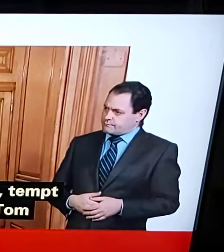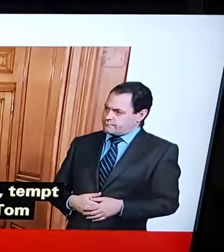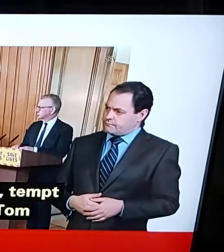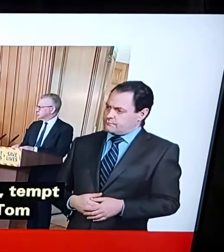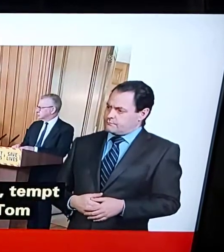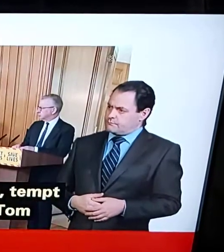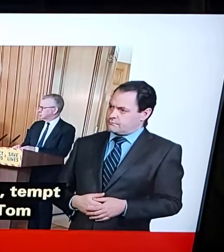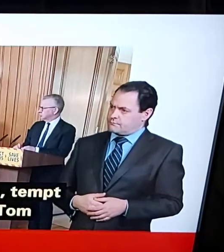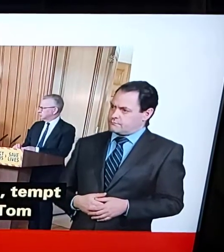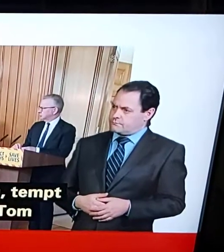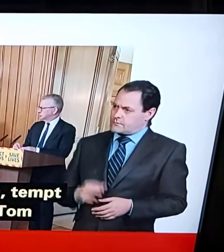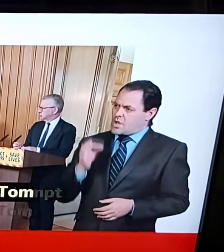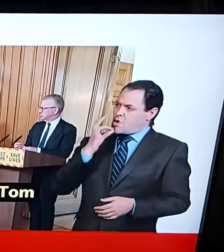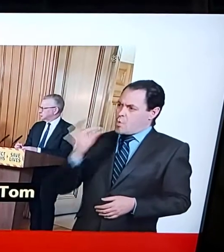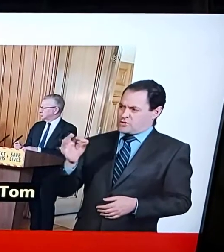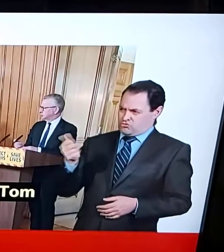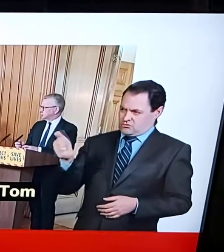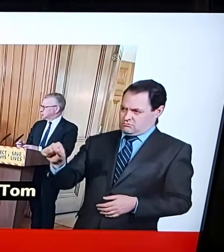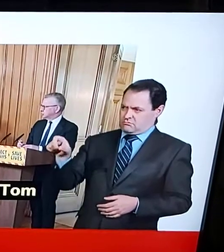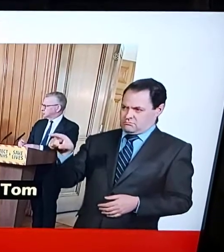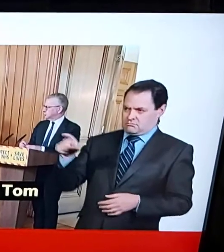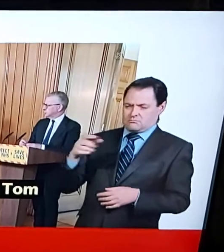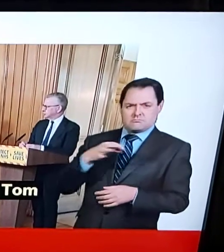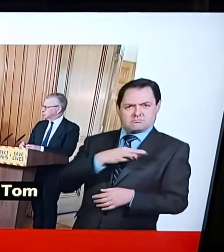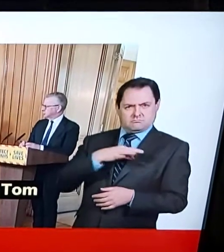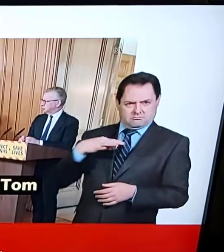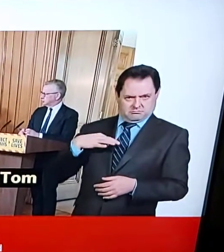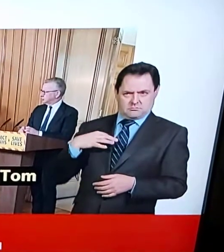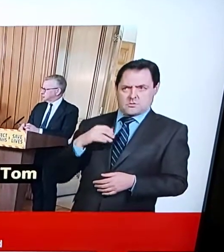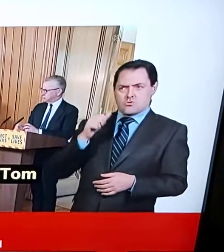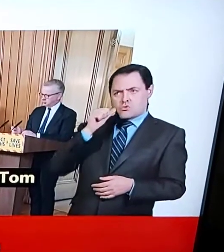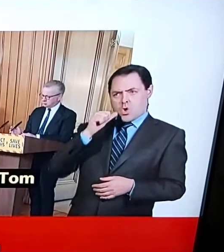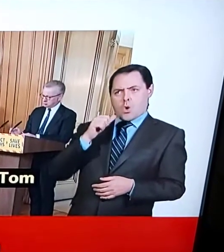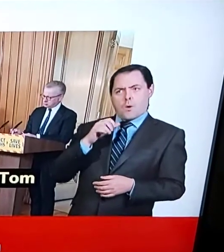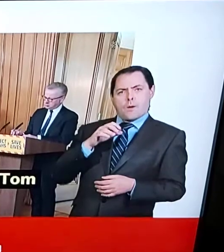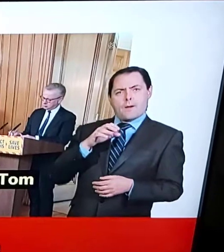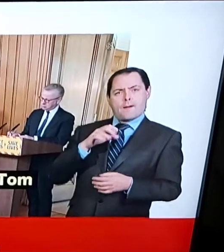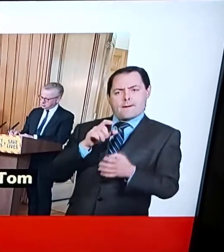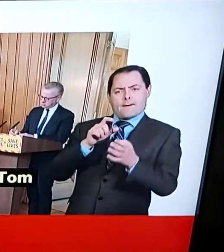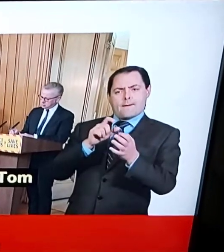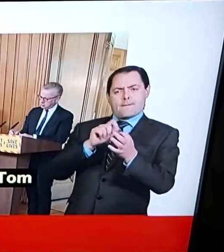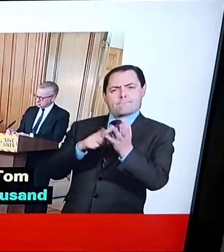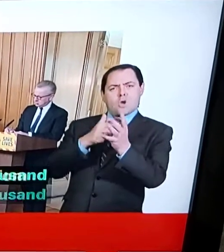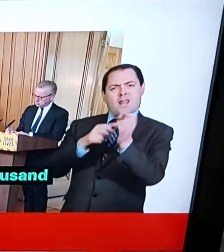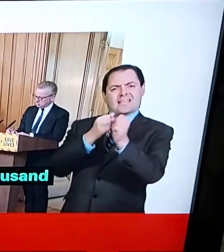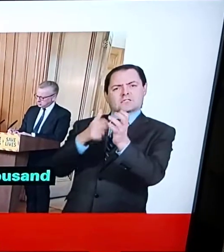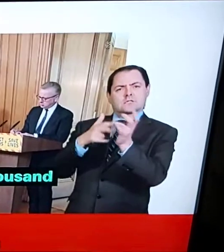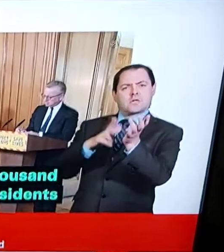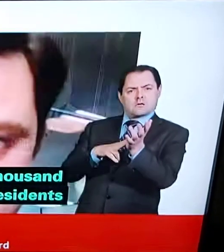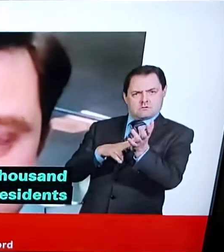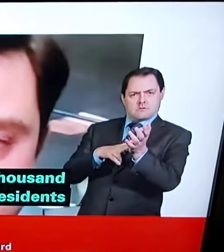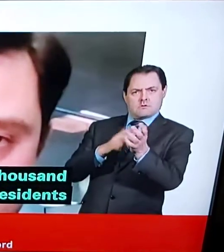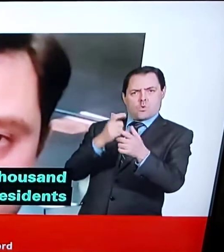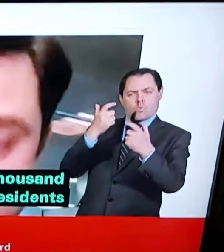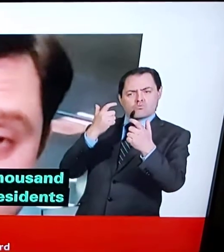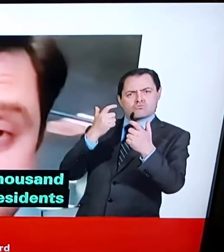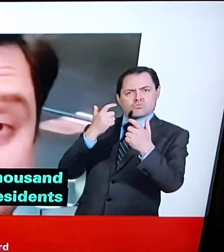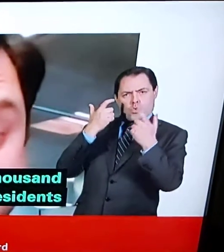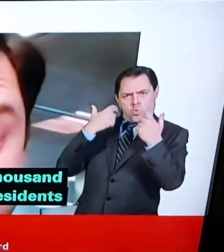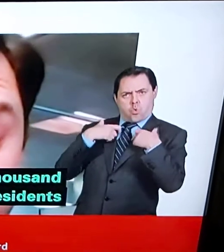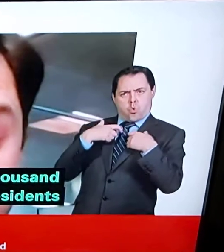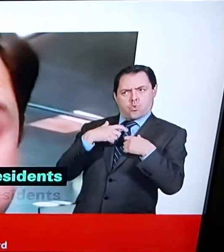first for Mr. Powys. 13 residents of the Burlington Court care home in Glasgow have died in the